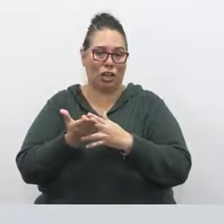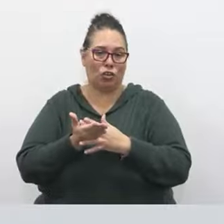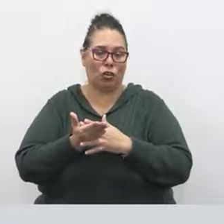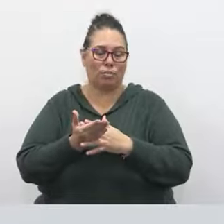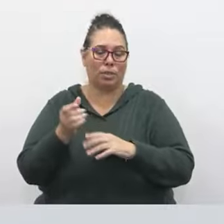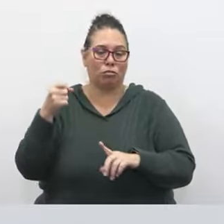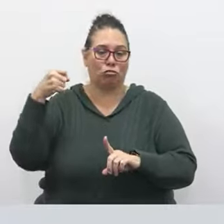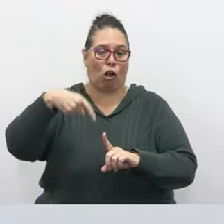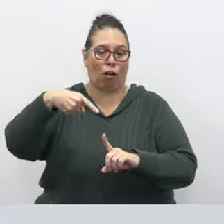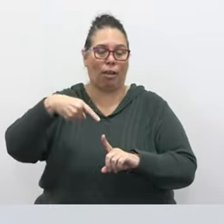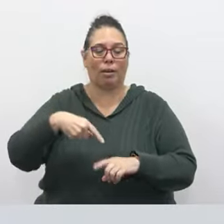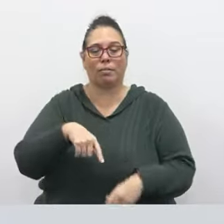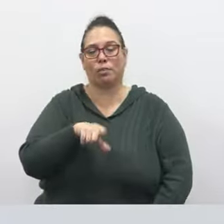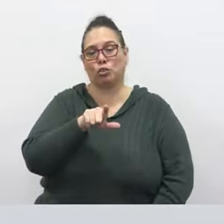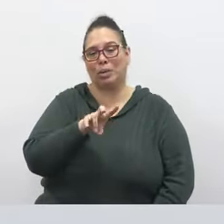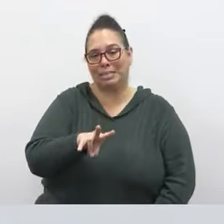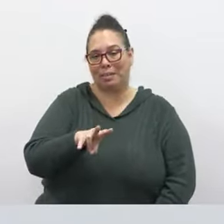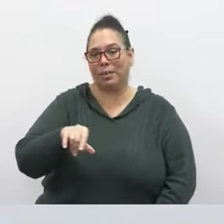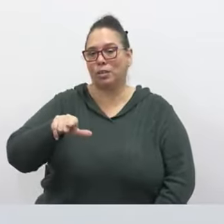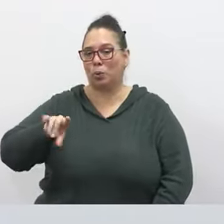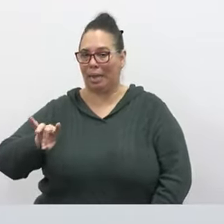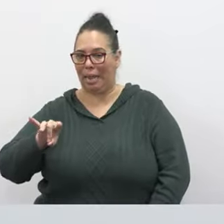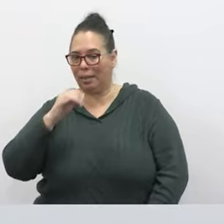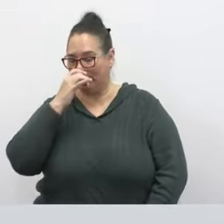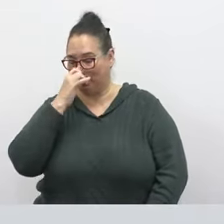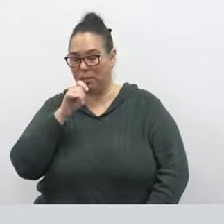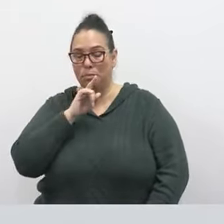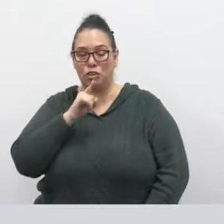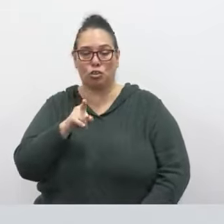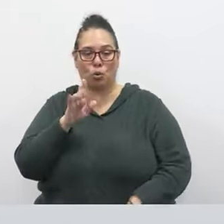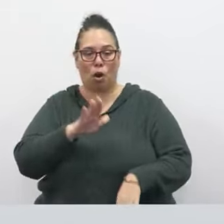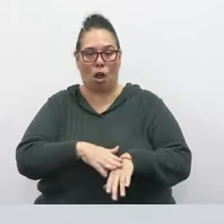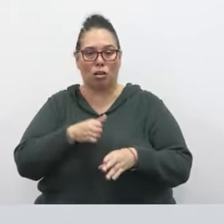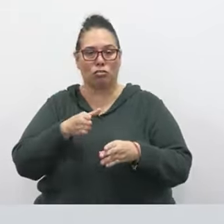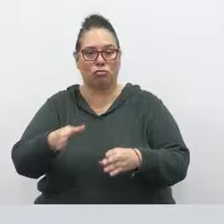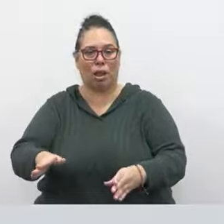and 2028 to make sure that we're on track to the overall board goal too.